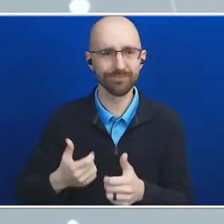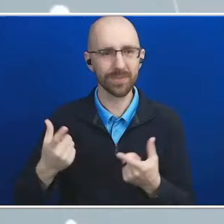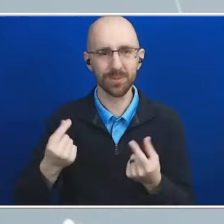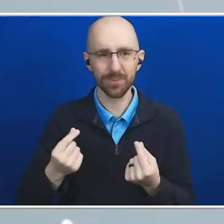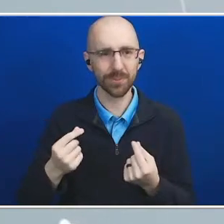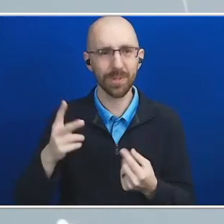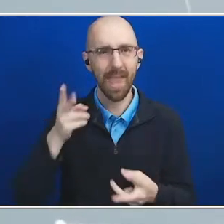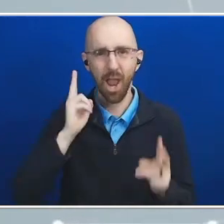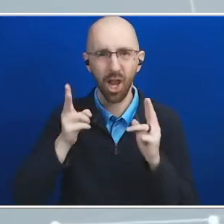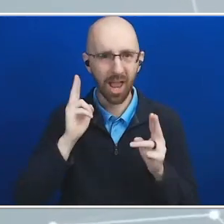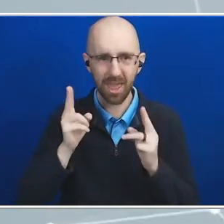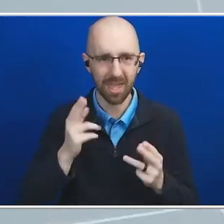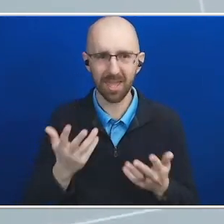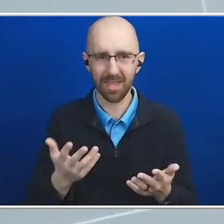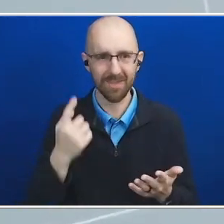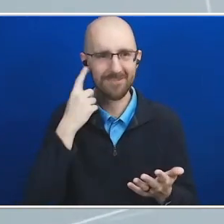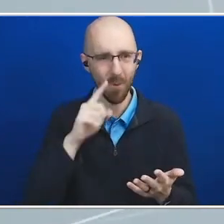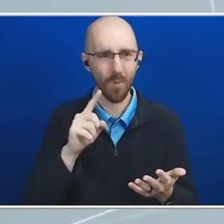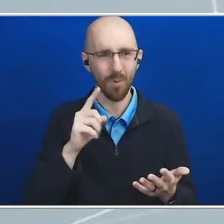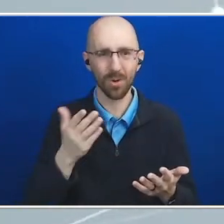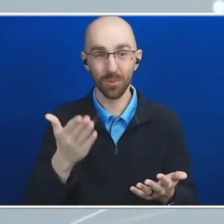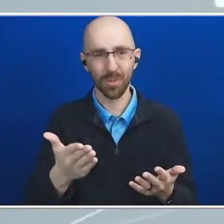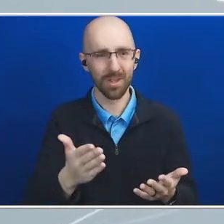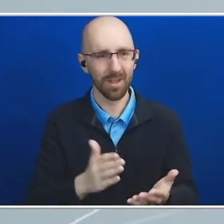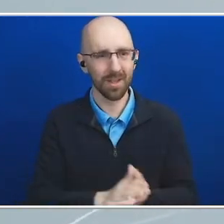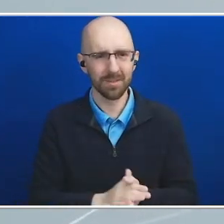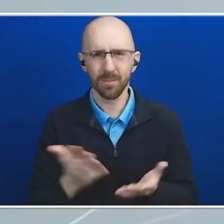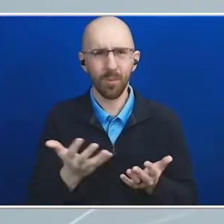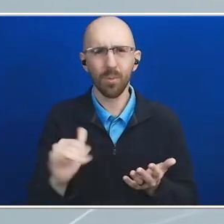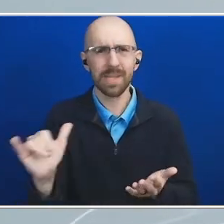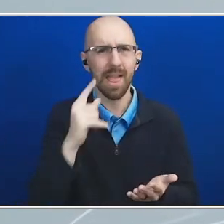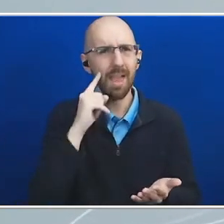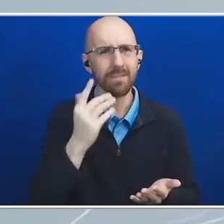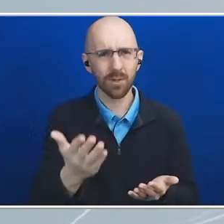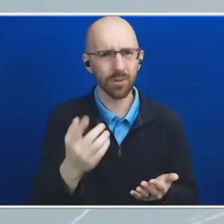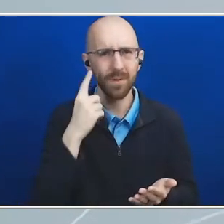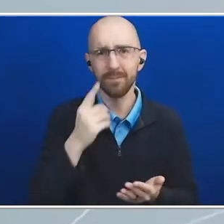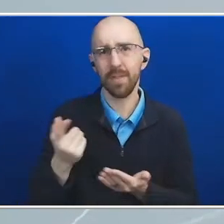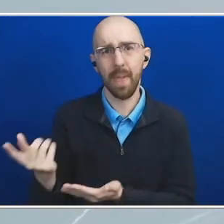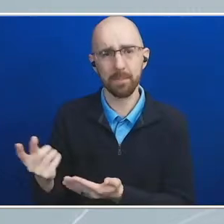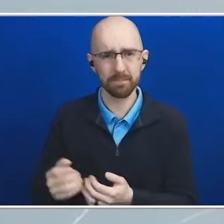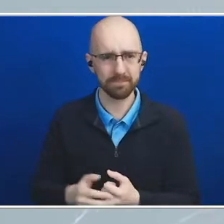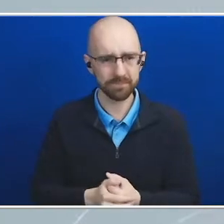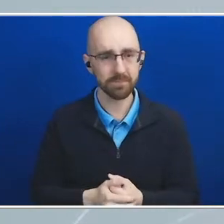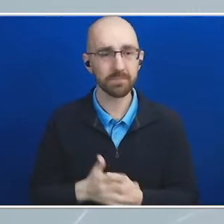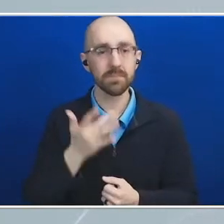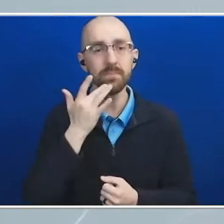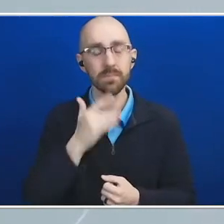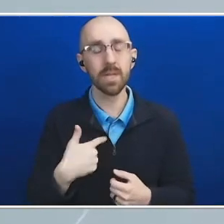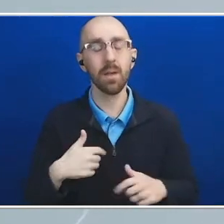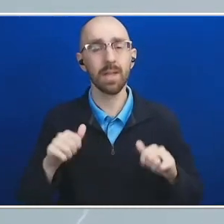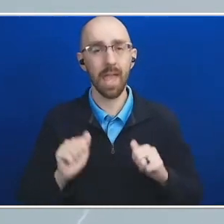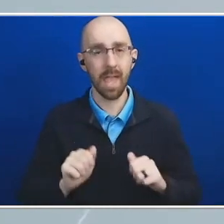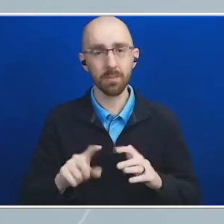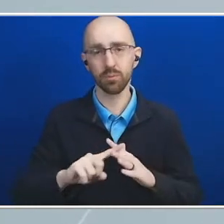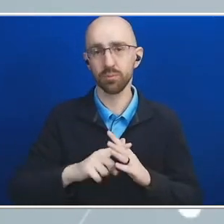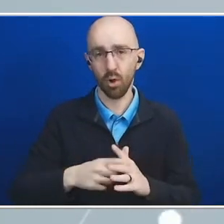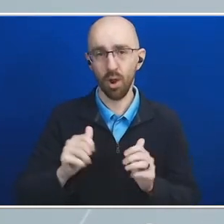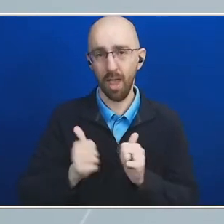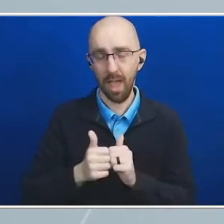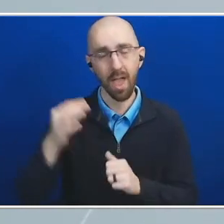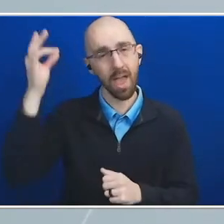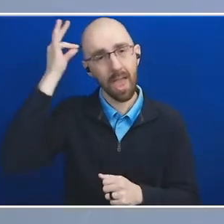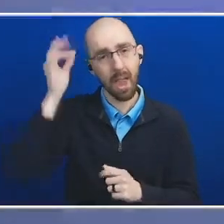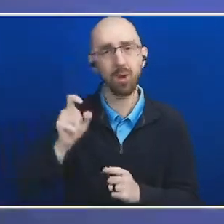Yes. For you? What was that like for you and for them? Well, luckily I was able to start by donating my hair. My hair was really